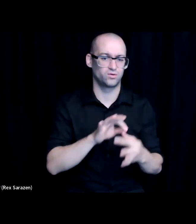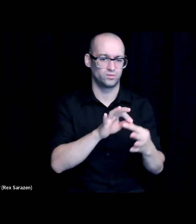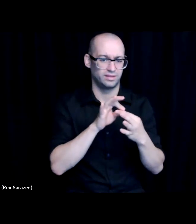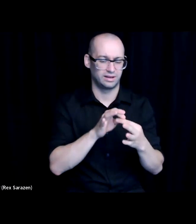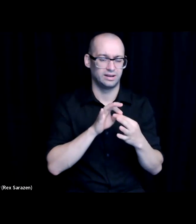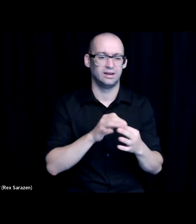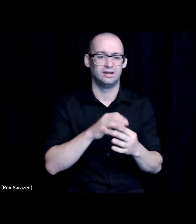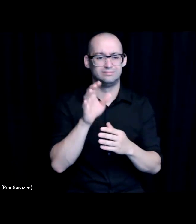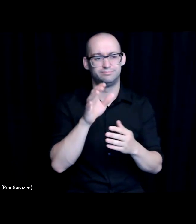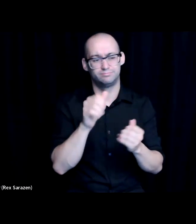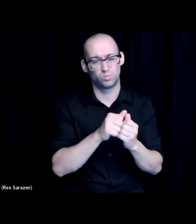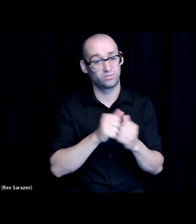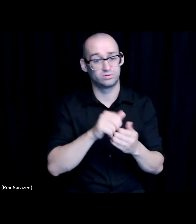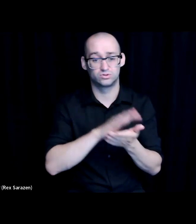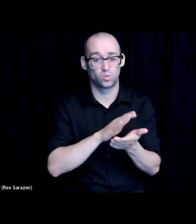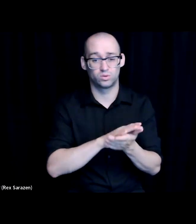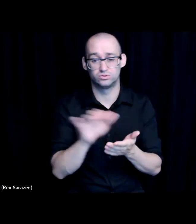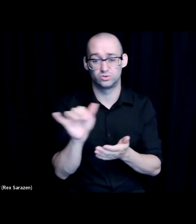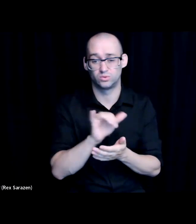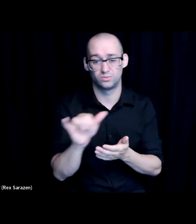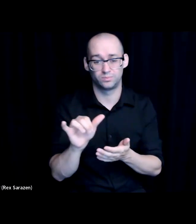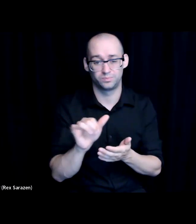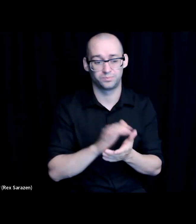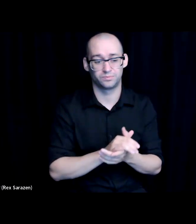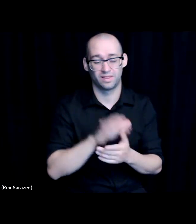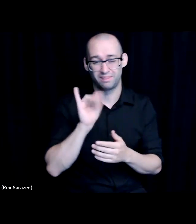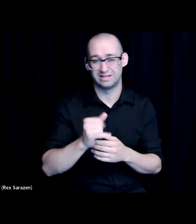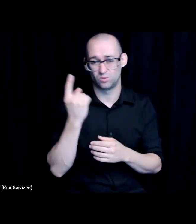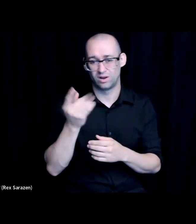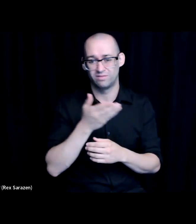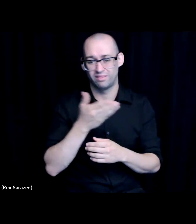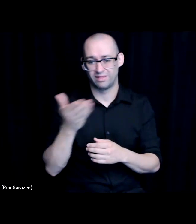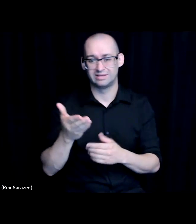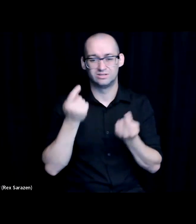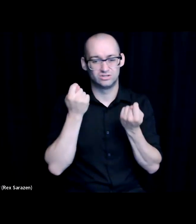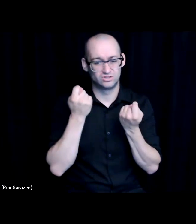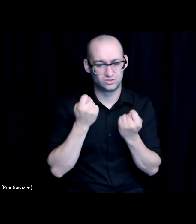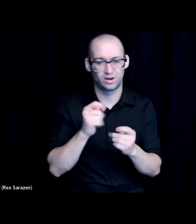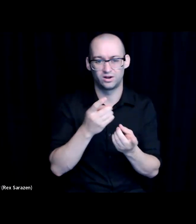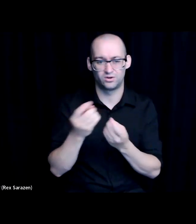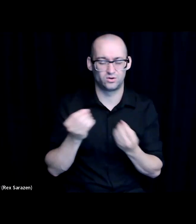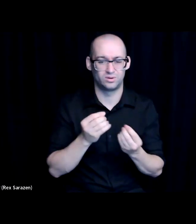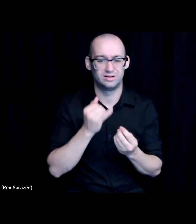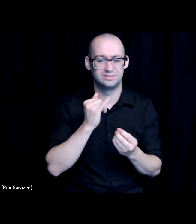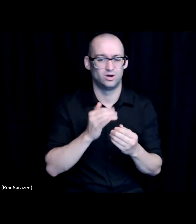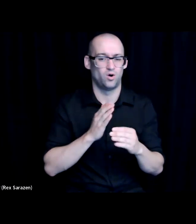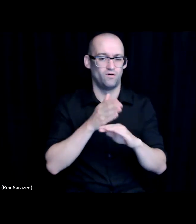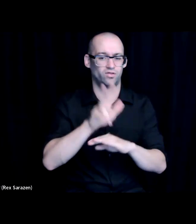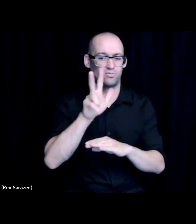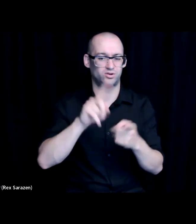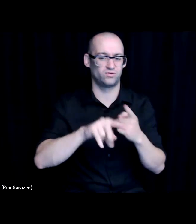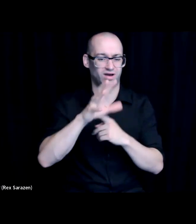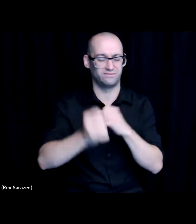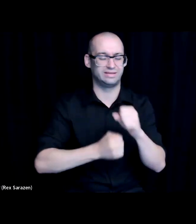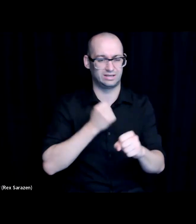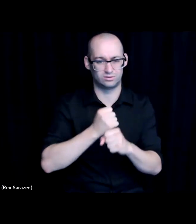well as schools. So that's one of the things that we're trying to do over the next 3 to 5 years, is to build a program for